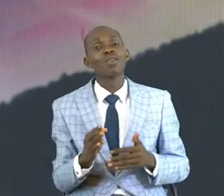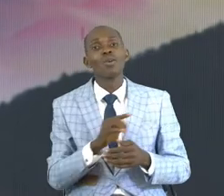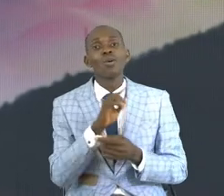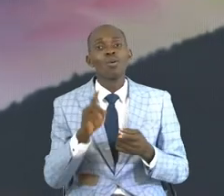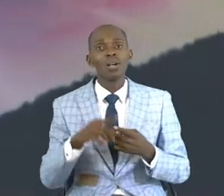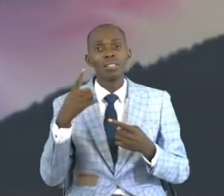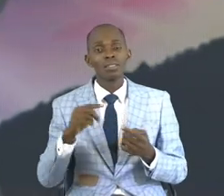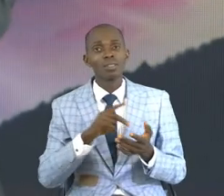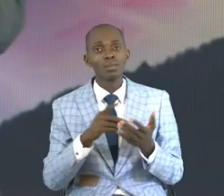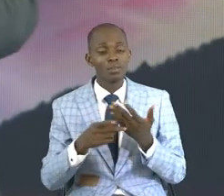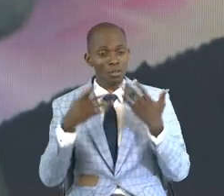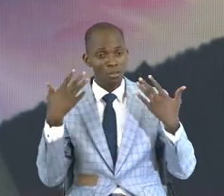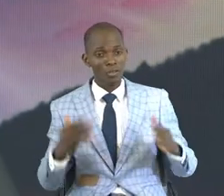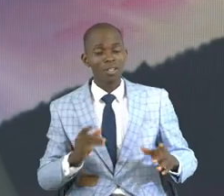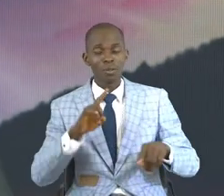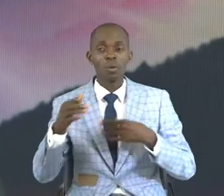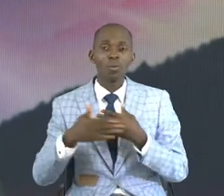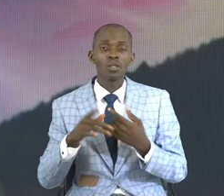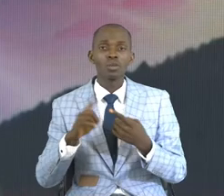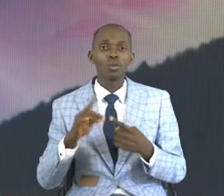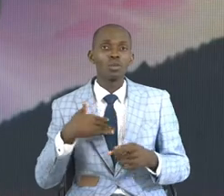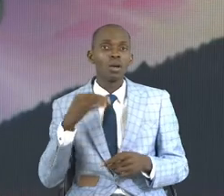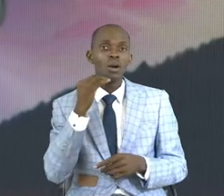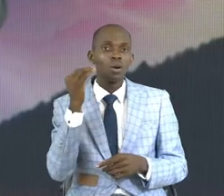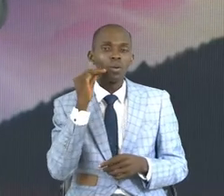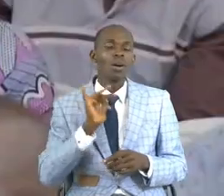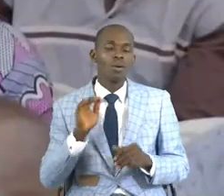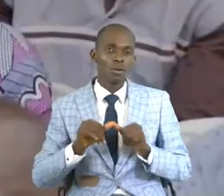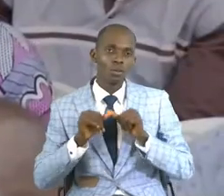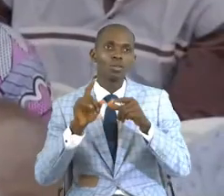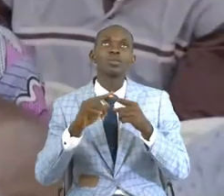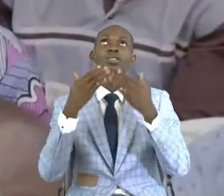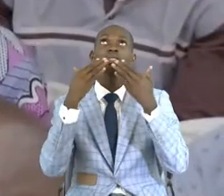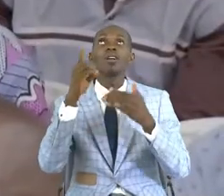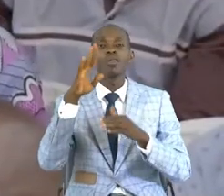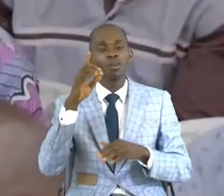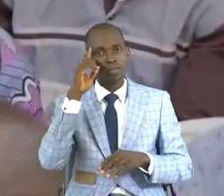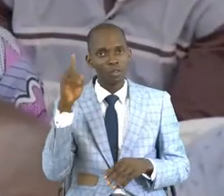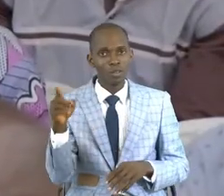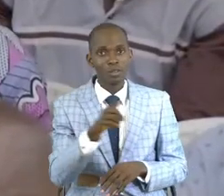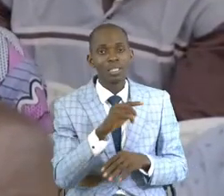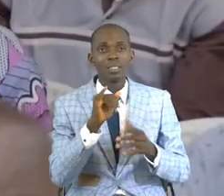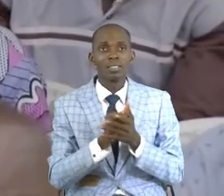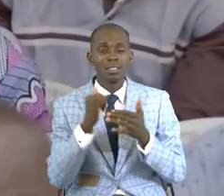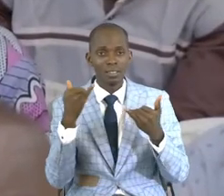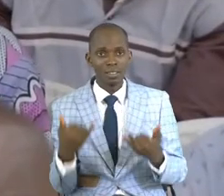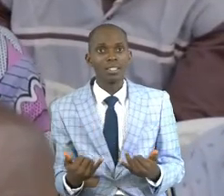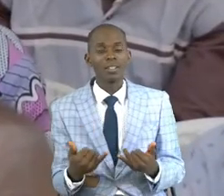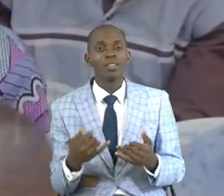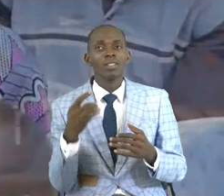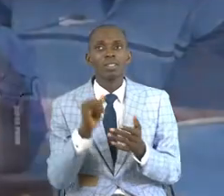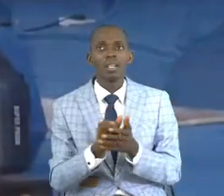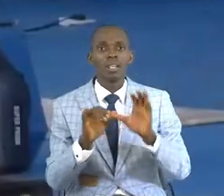and I go back to where I came from, I'll keep on thanking God for you. That now that corn of wheat will